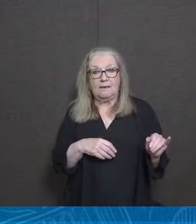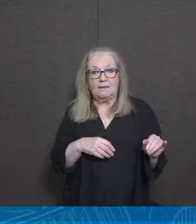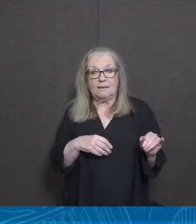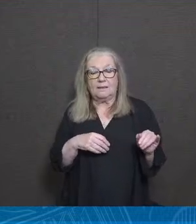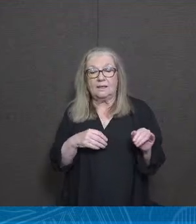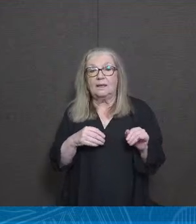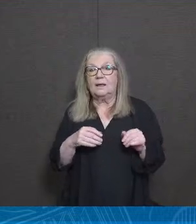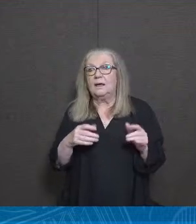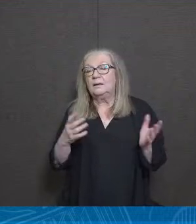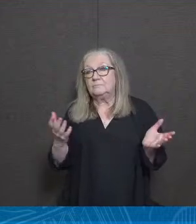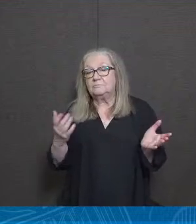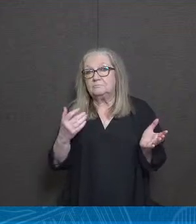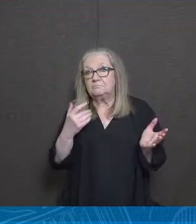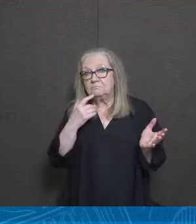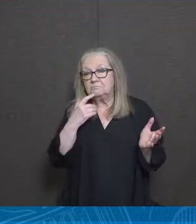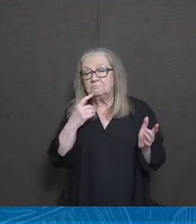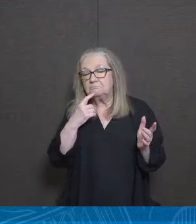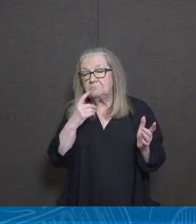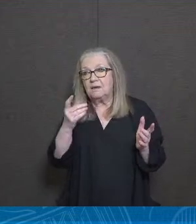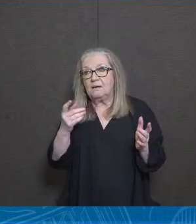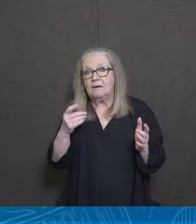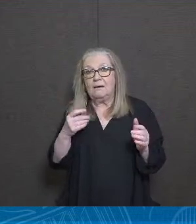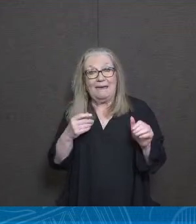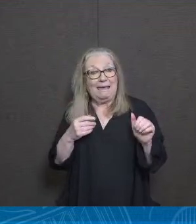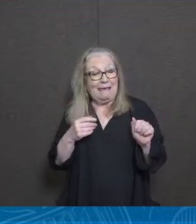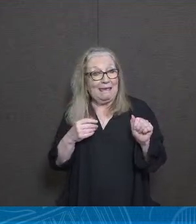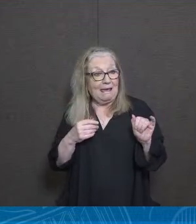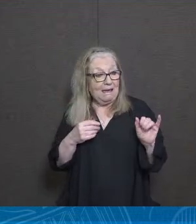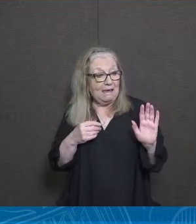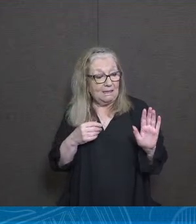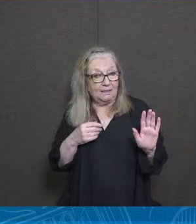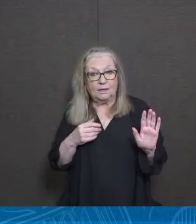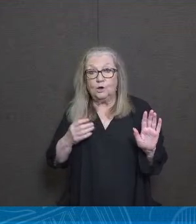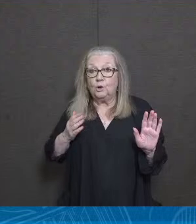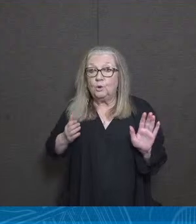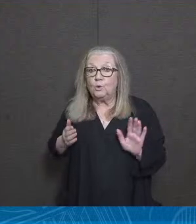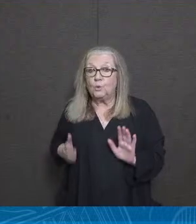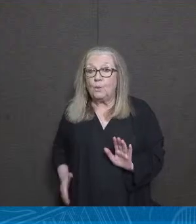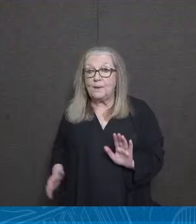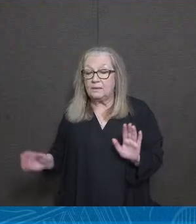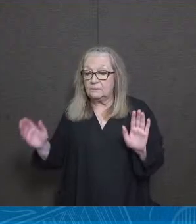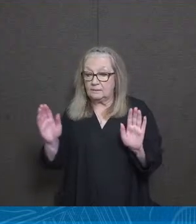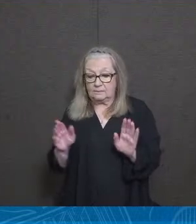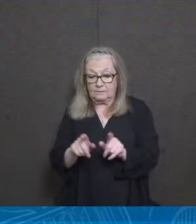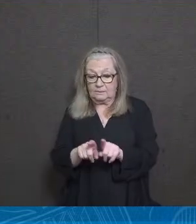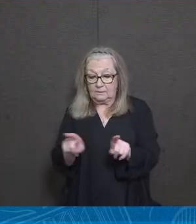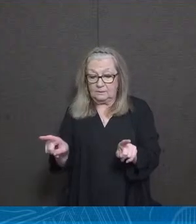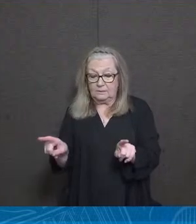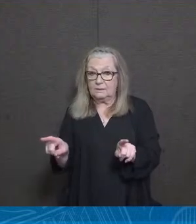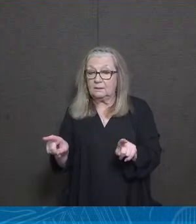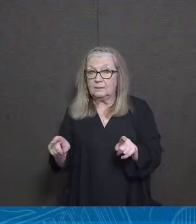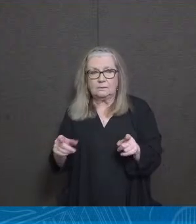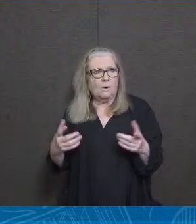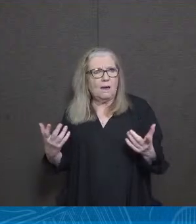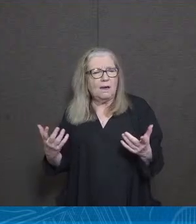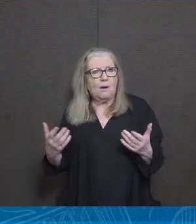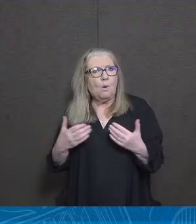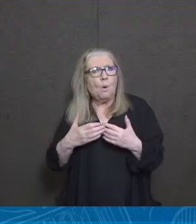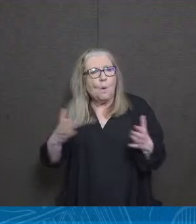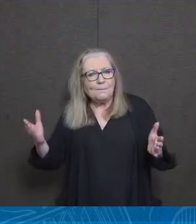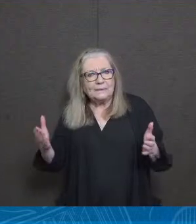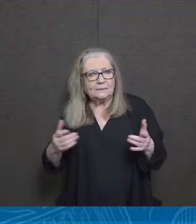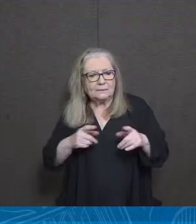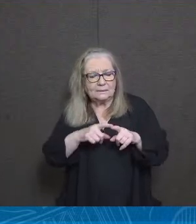intervention, AI versus human, importance of open data, definitely towards AI and open science